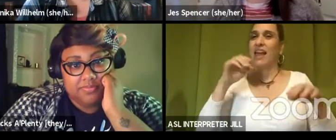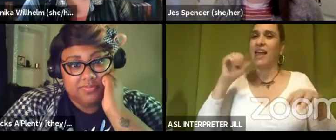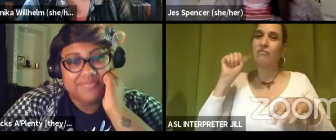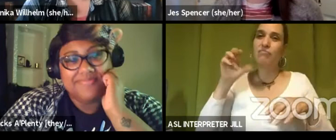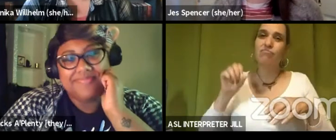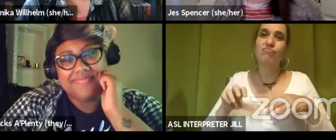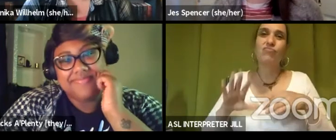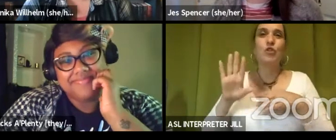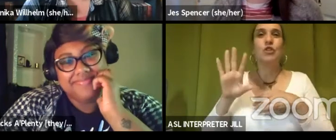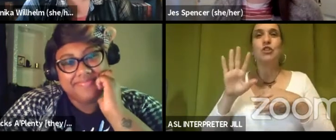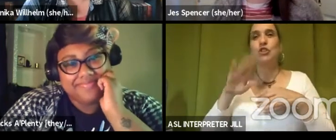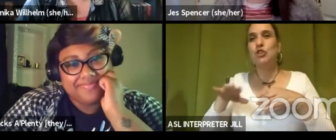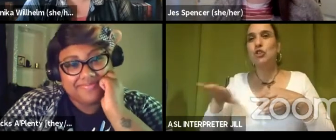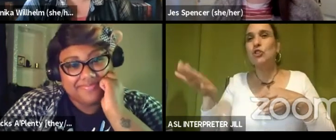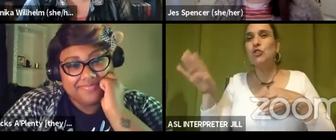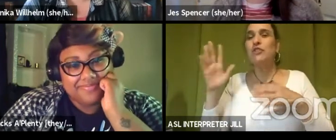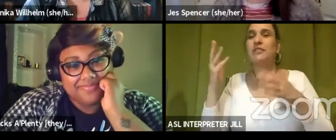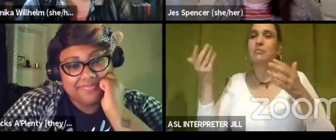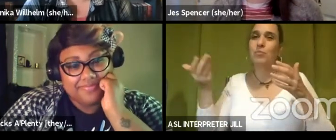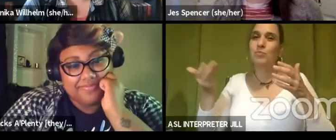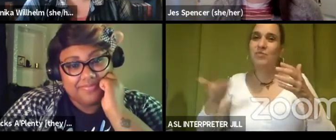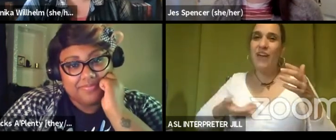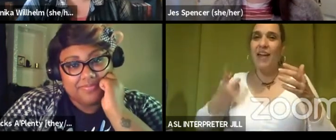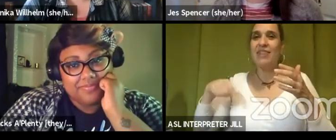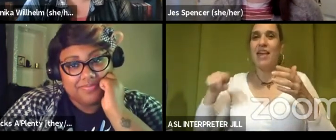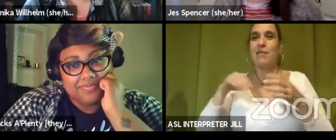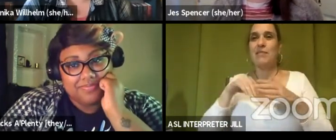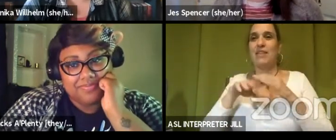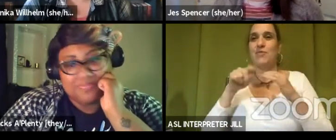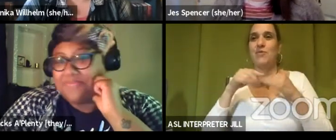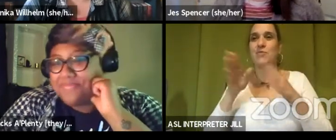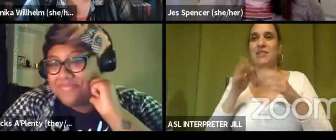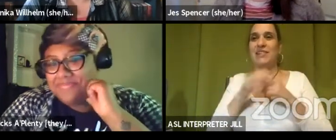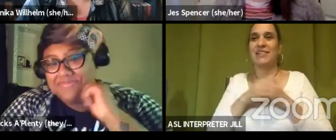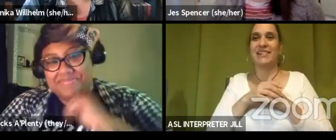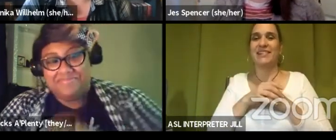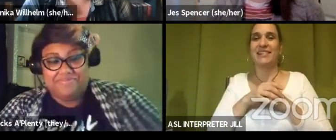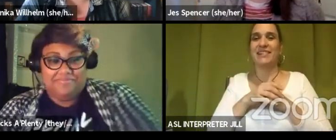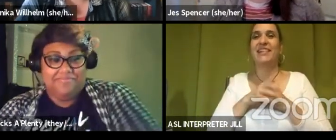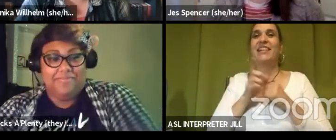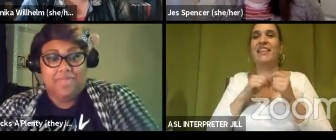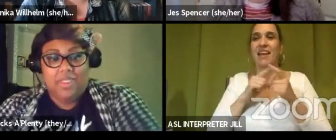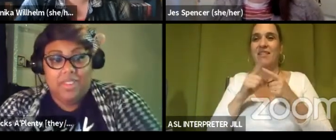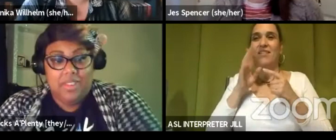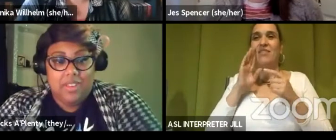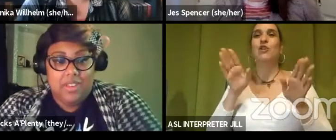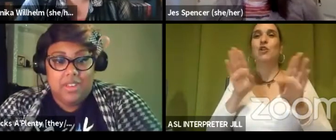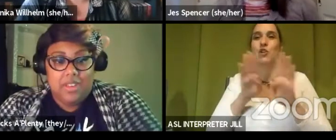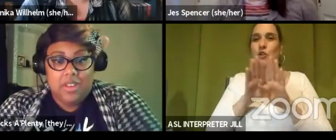as well, and bring them into the room if you'd like to. And we'll close out soon.